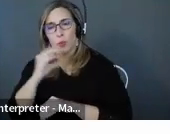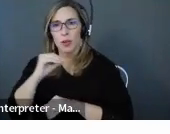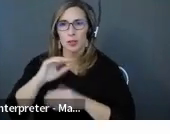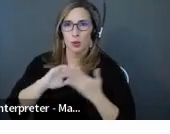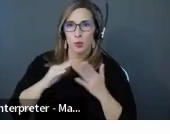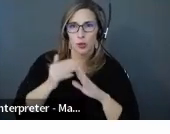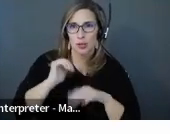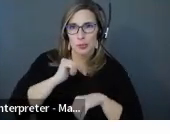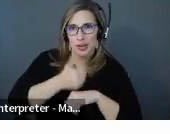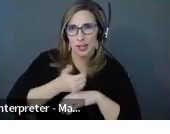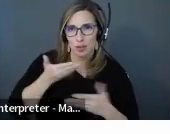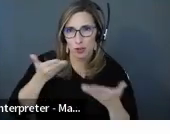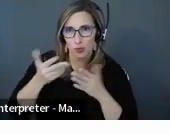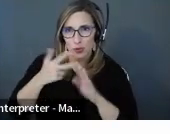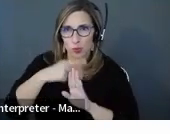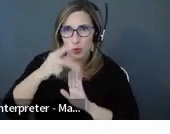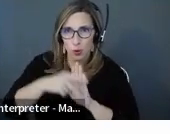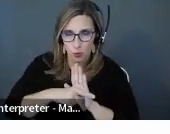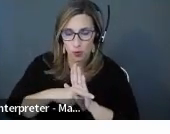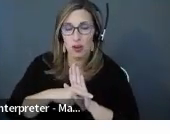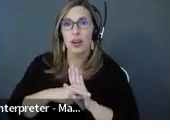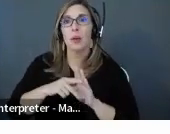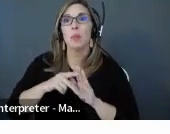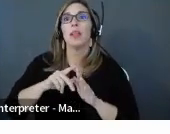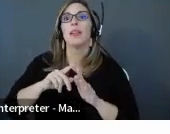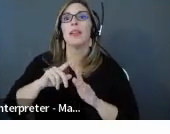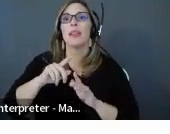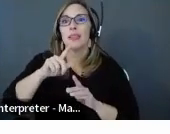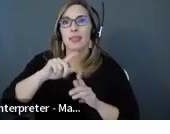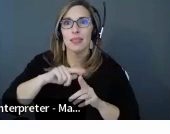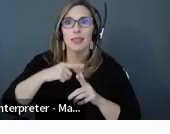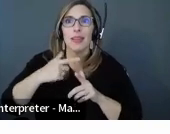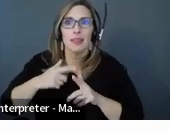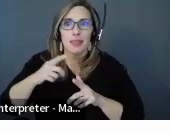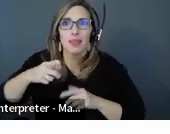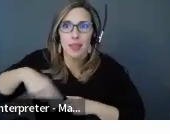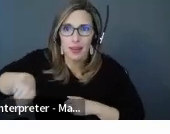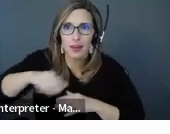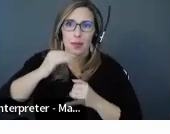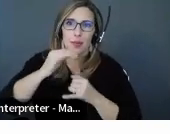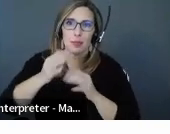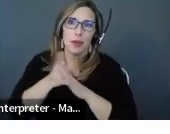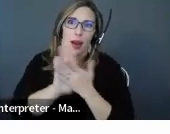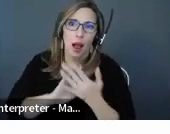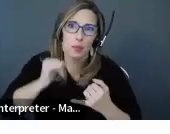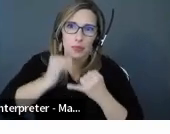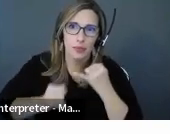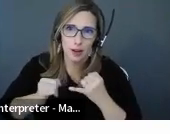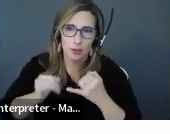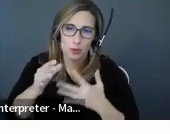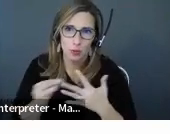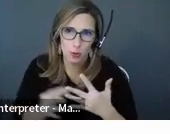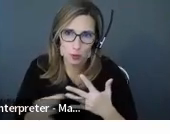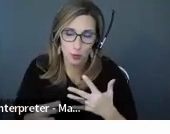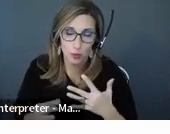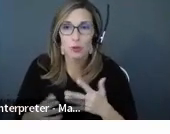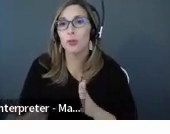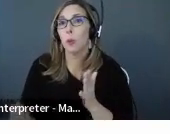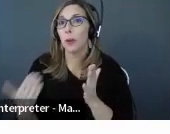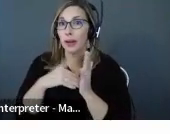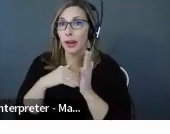services waiver programs, then they are the payer of last resort. So again, to put this into